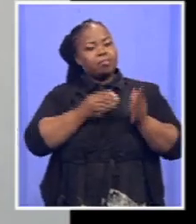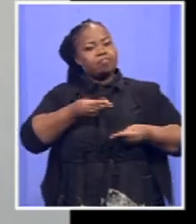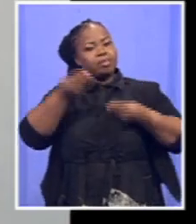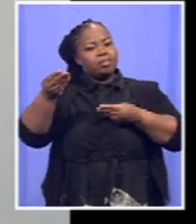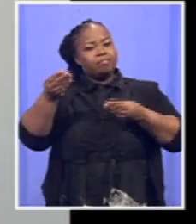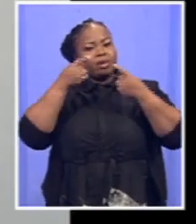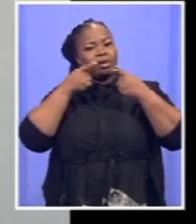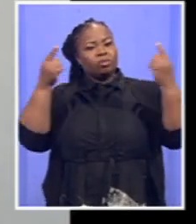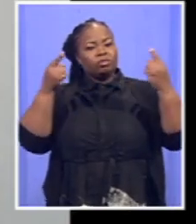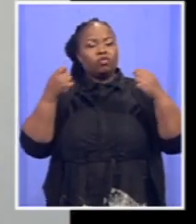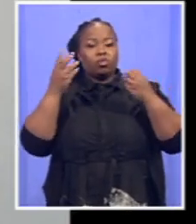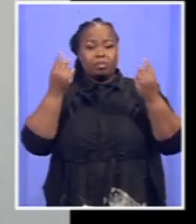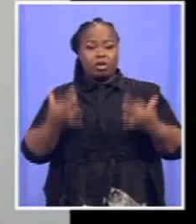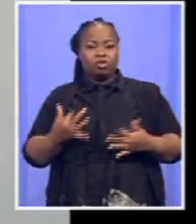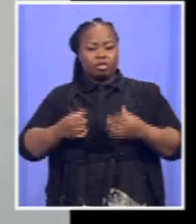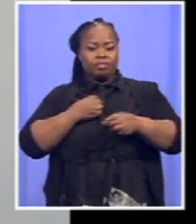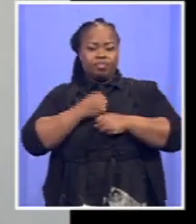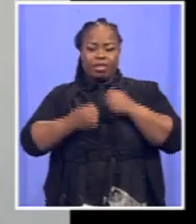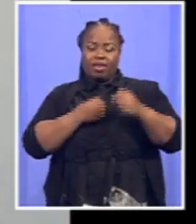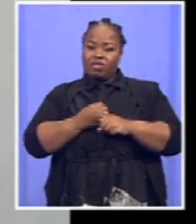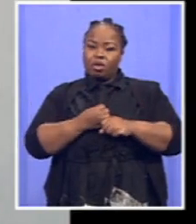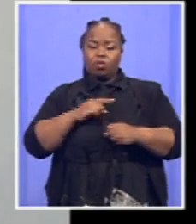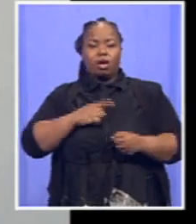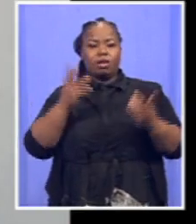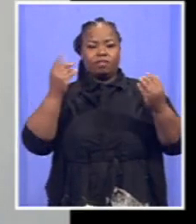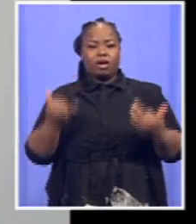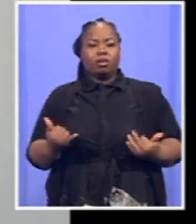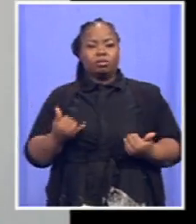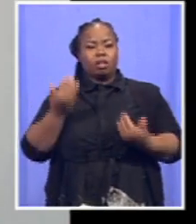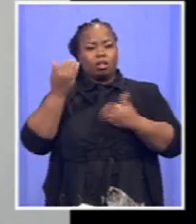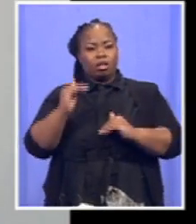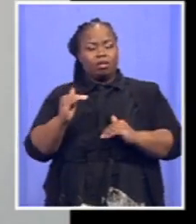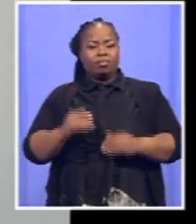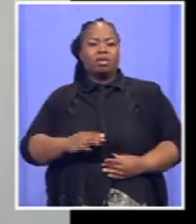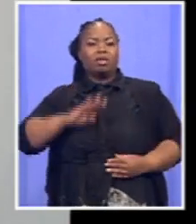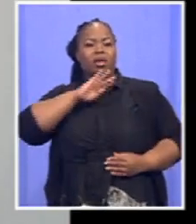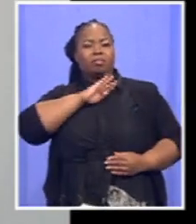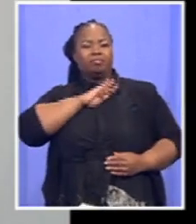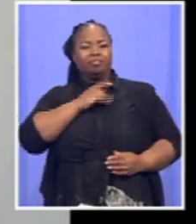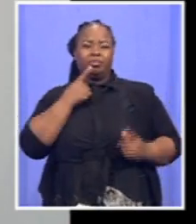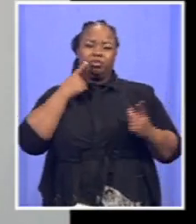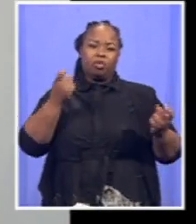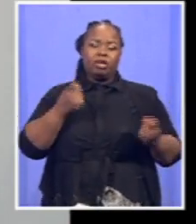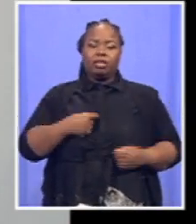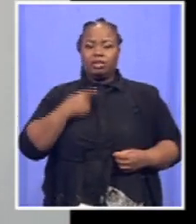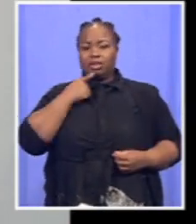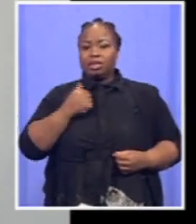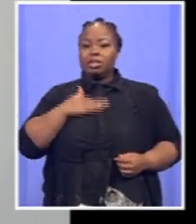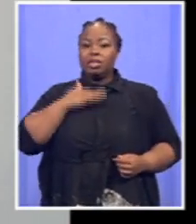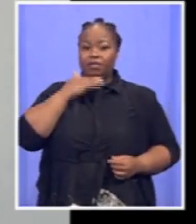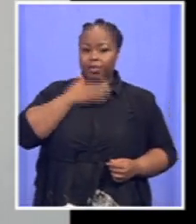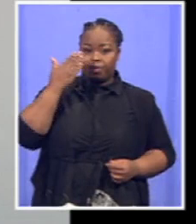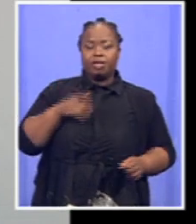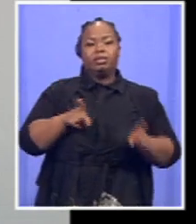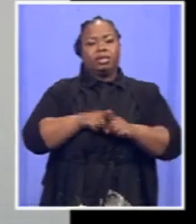year, that there would be budgetary cuts, and then the defense will be crying that they don't have enough. Even this year,